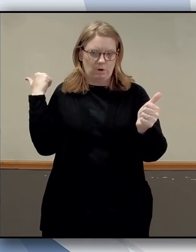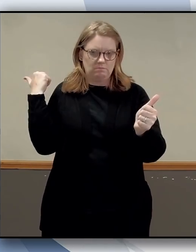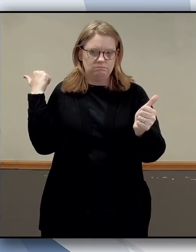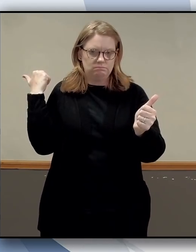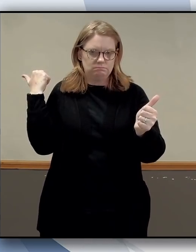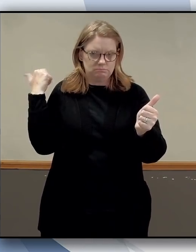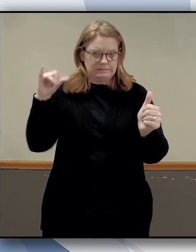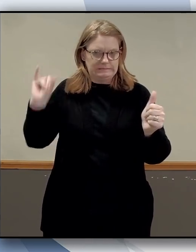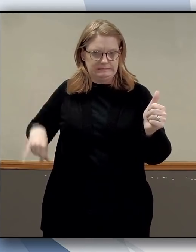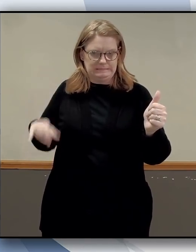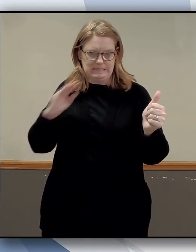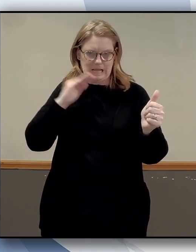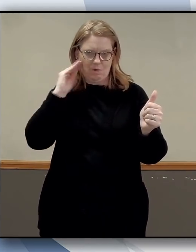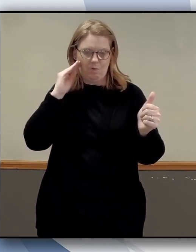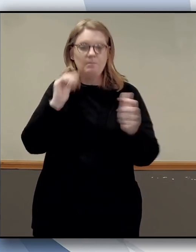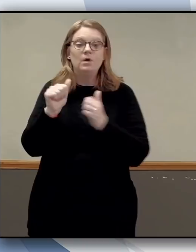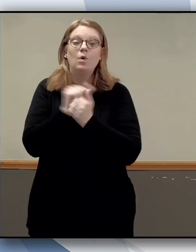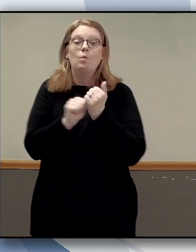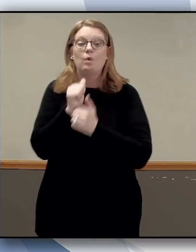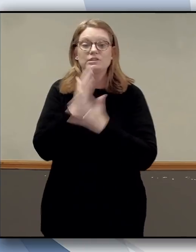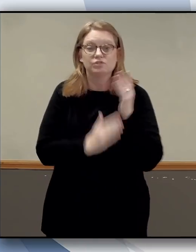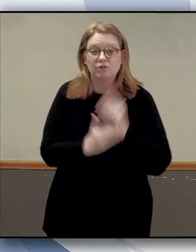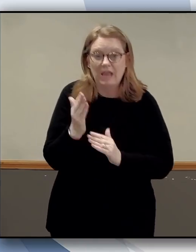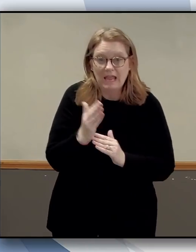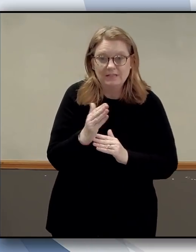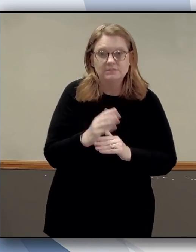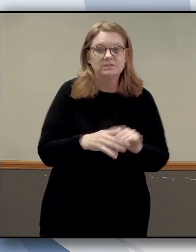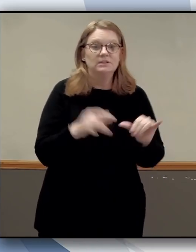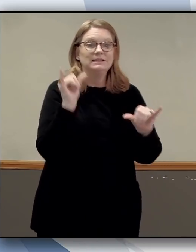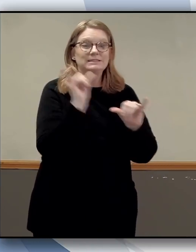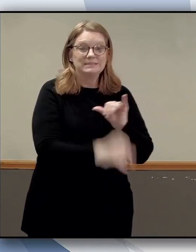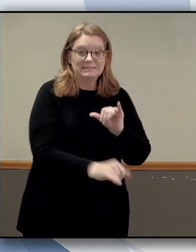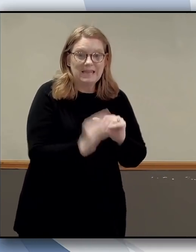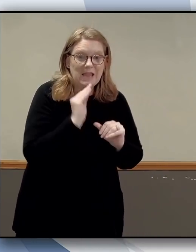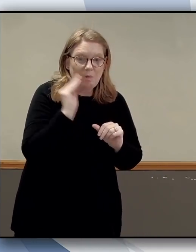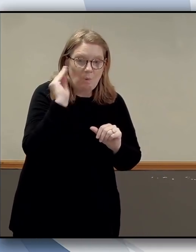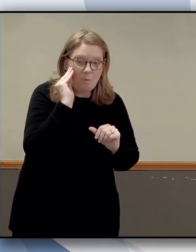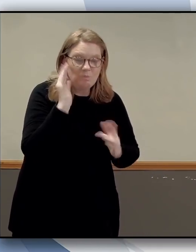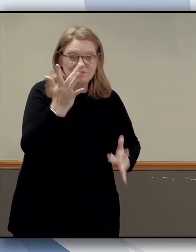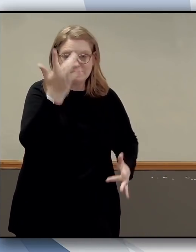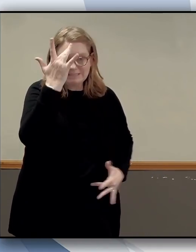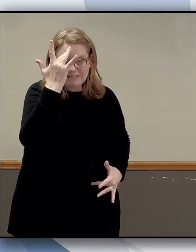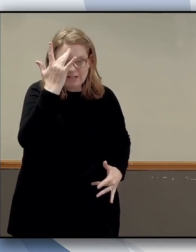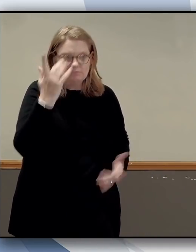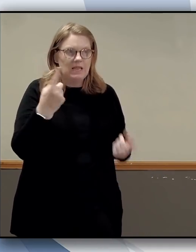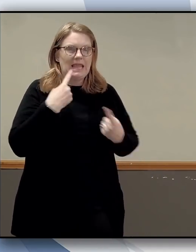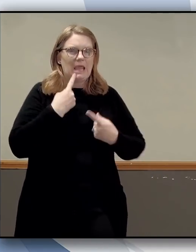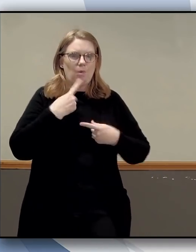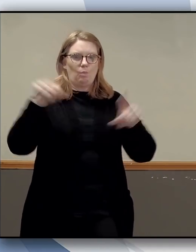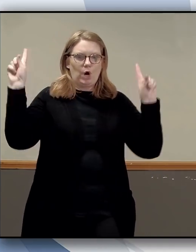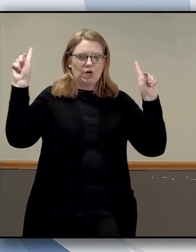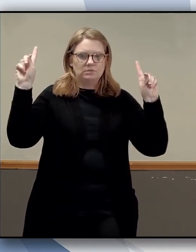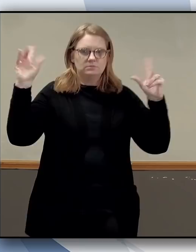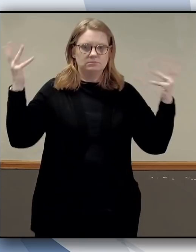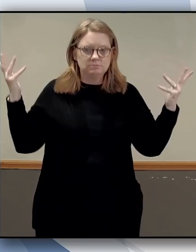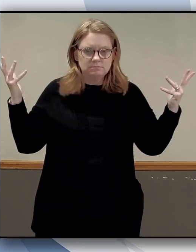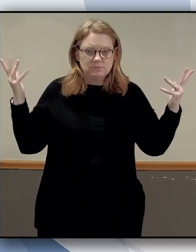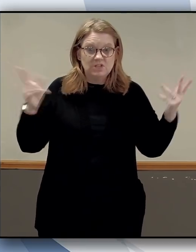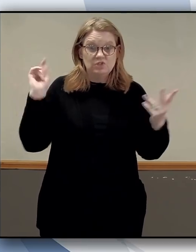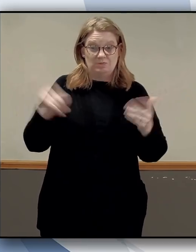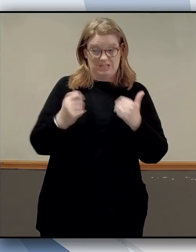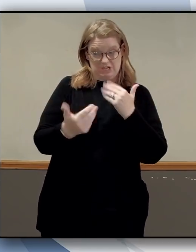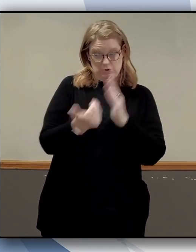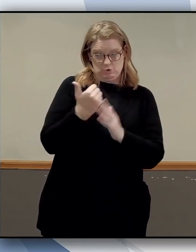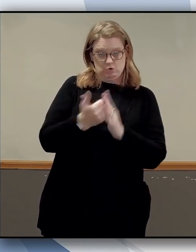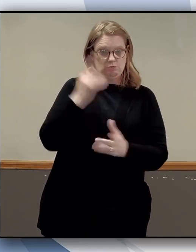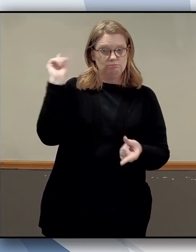your hands works. Staying home when you're sick works. All of these things work. We do not need new mitigation strategies. We